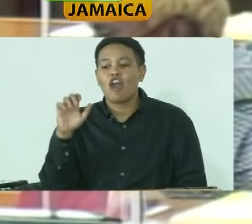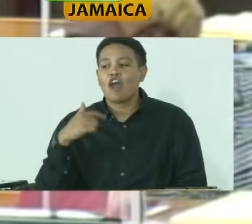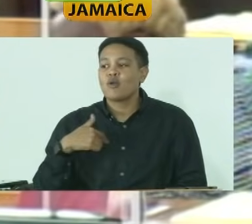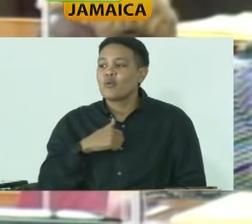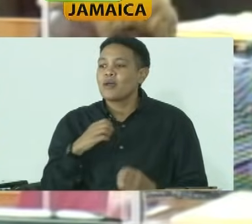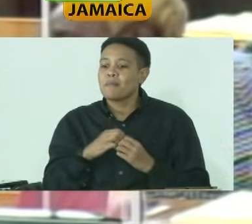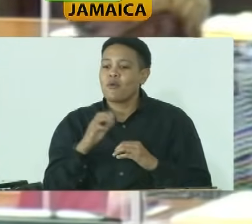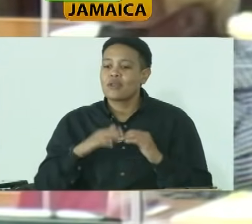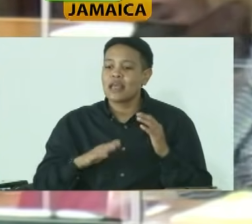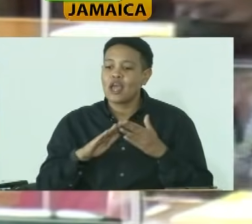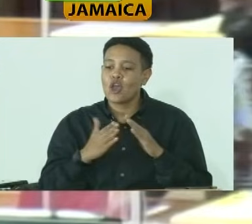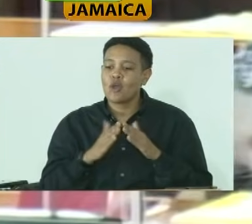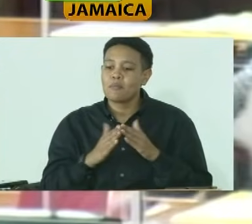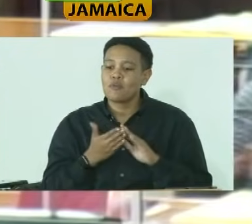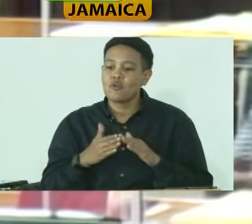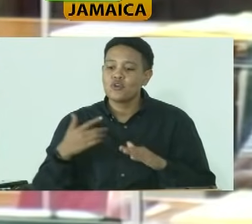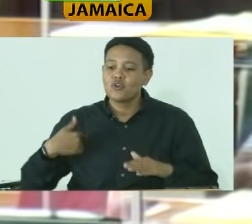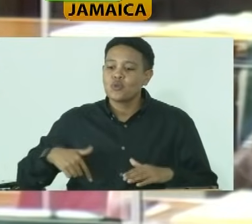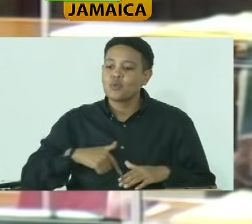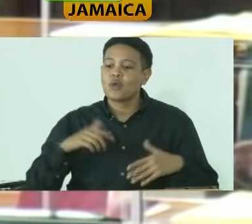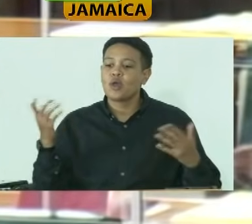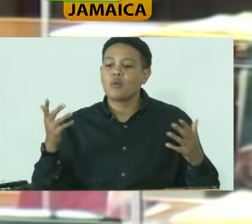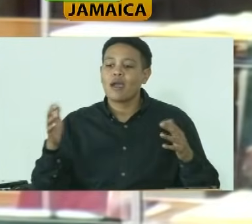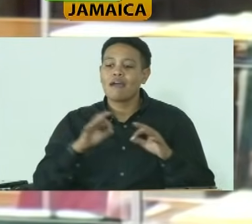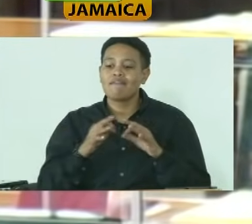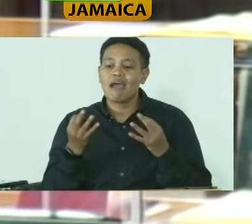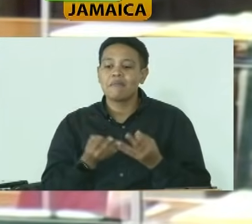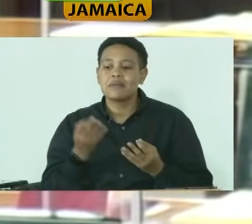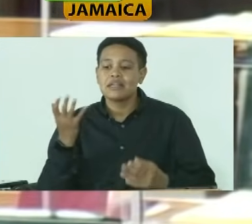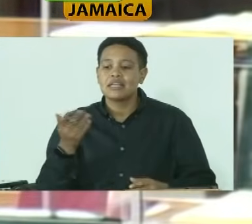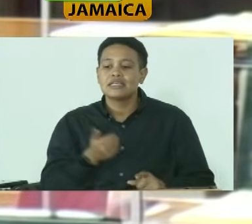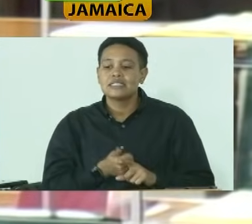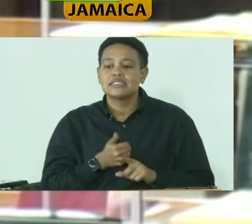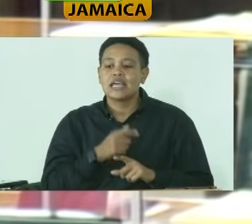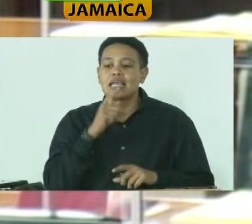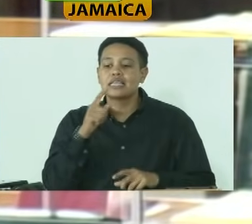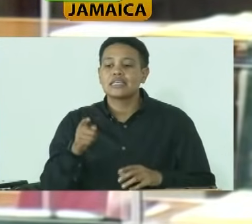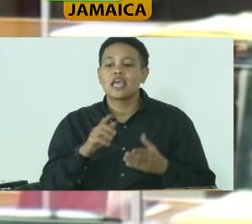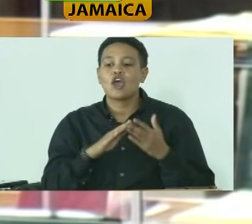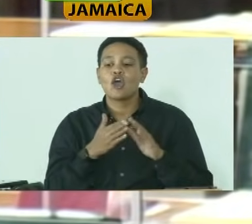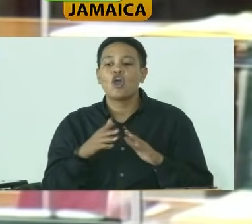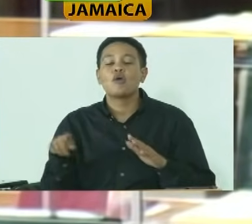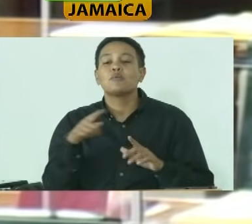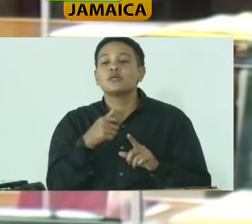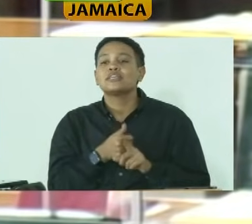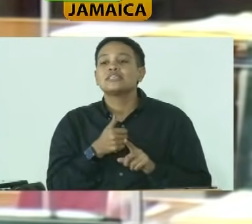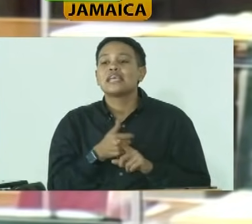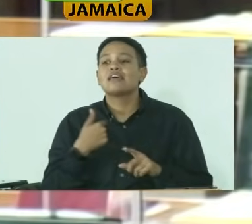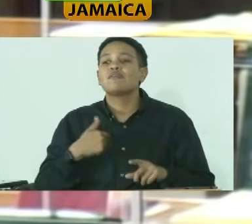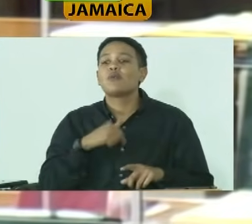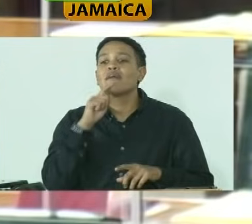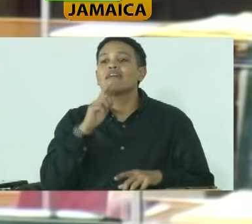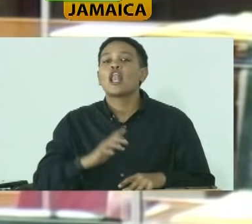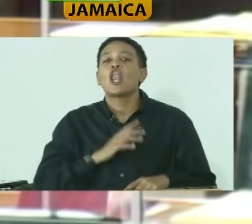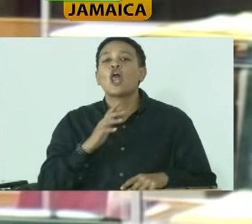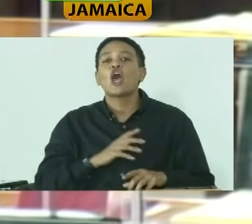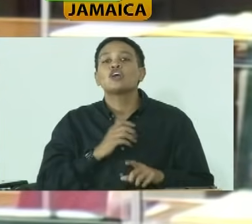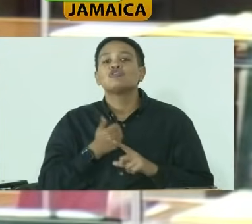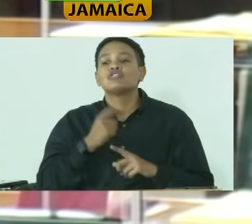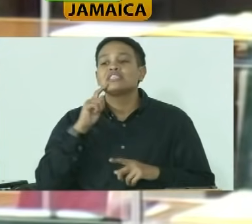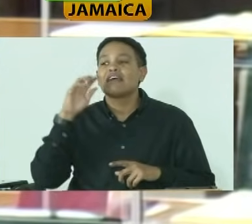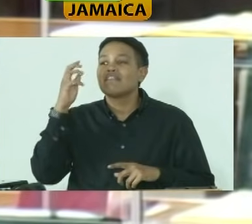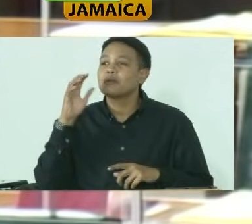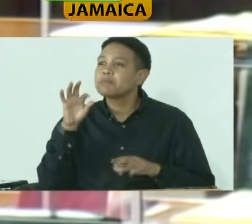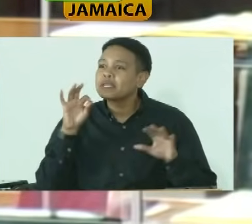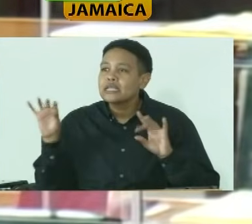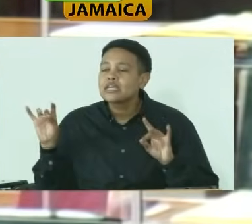more than a community, we are a family. In a community, Madam Speaker, we have the luxury of picking and